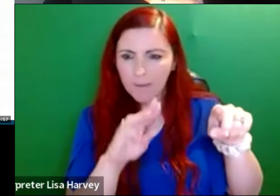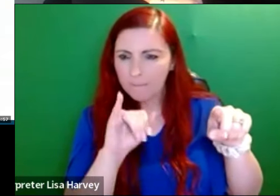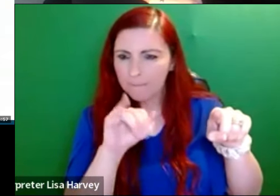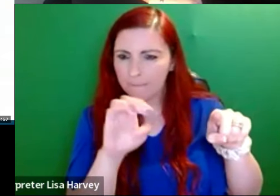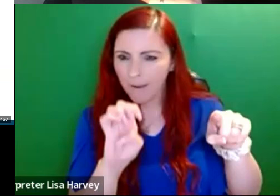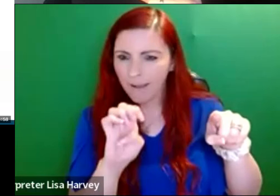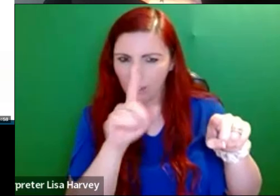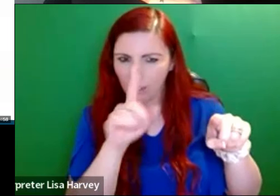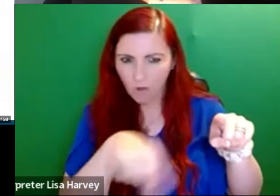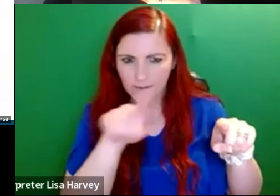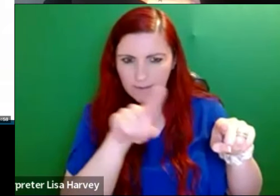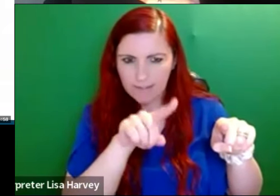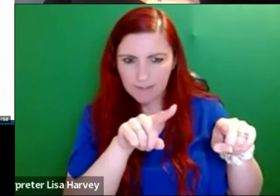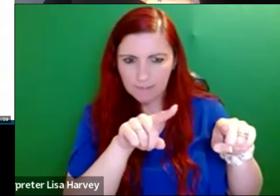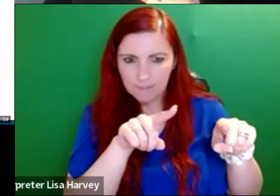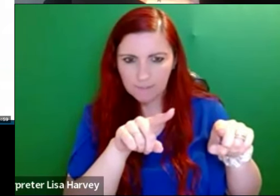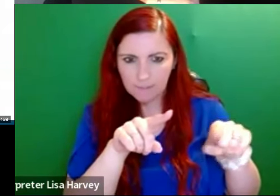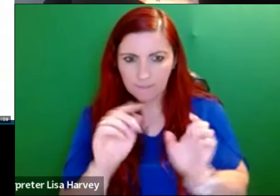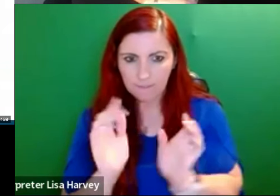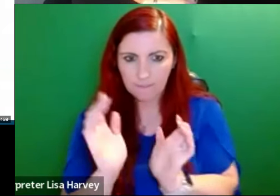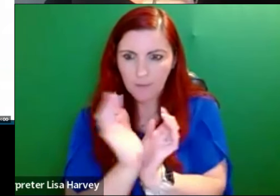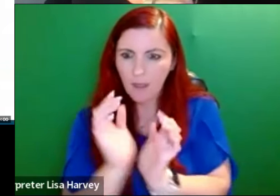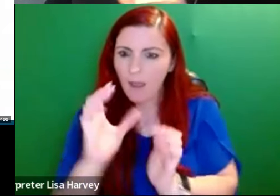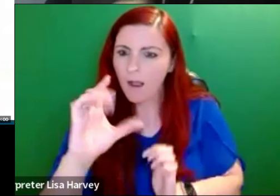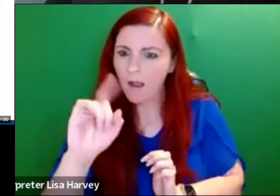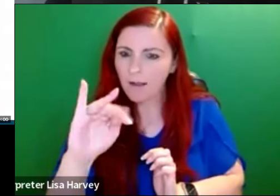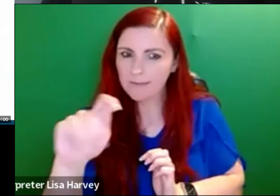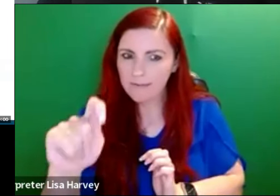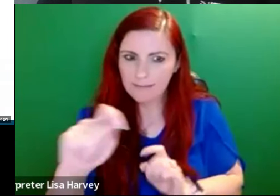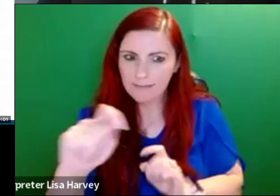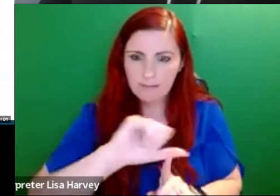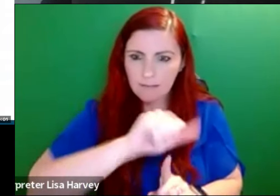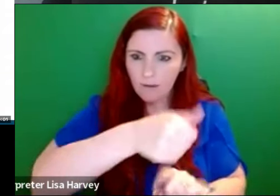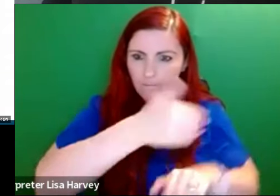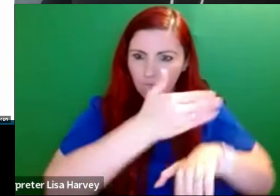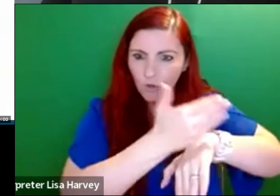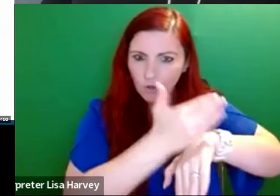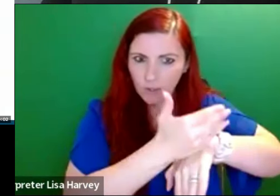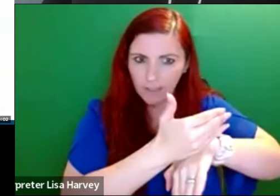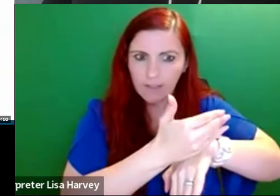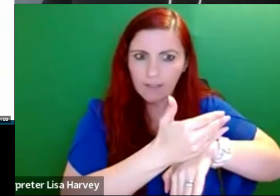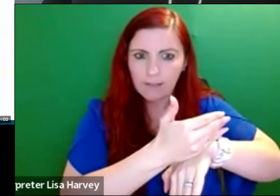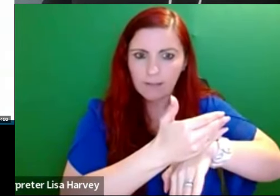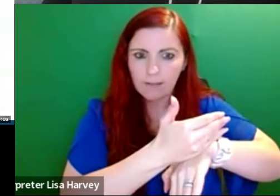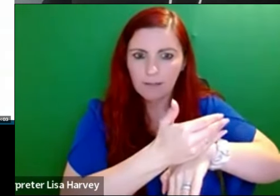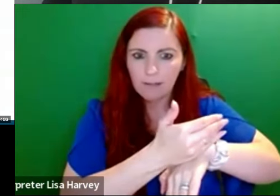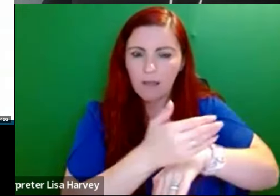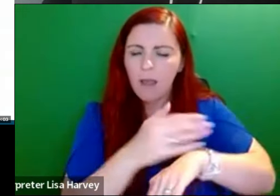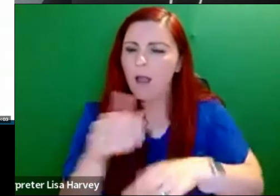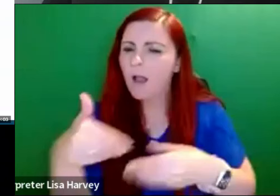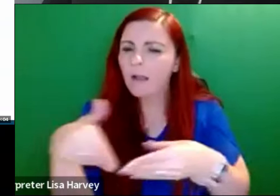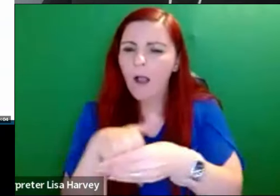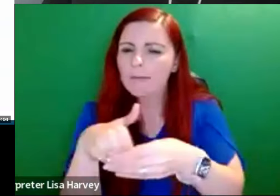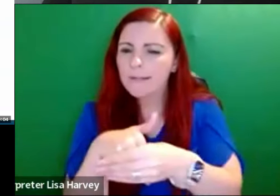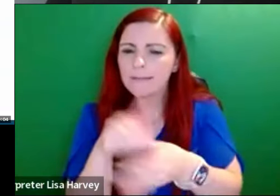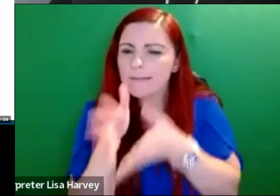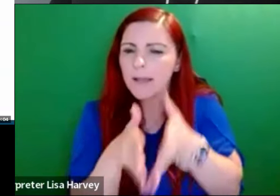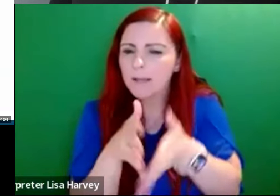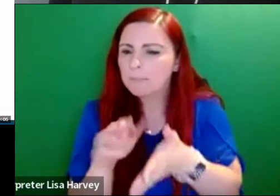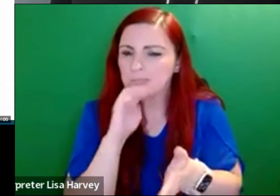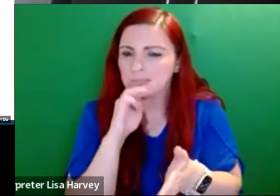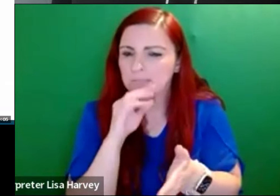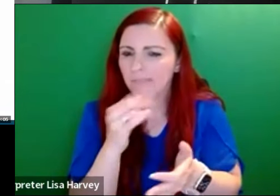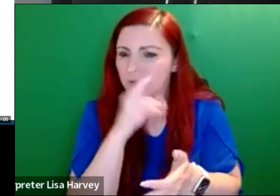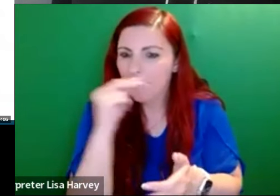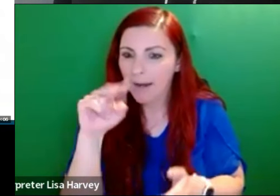I have content signs and I have function signs. And content signs include signs like